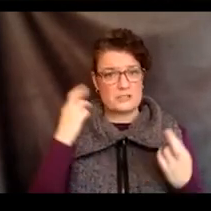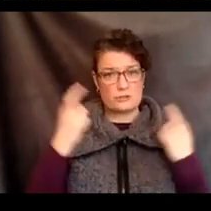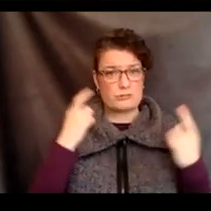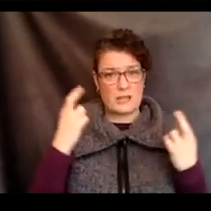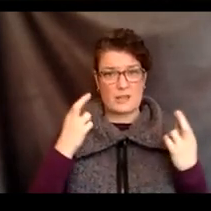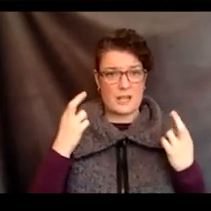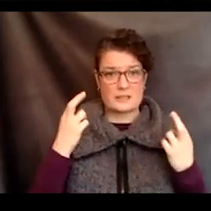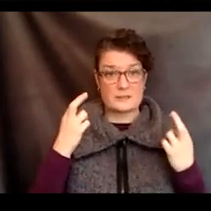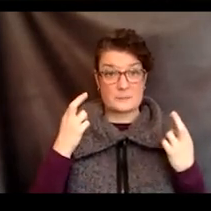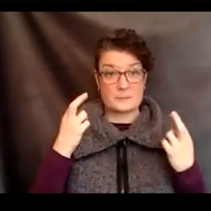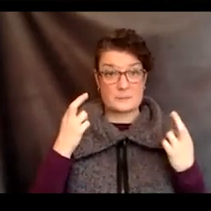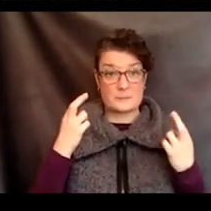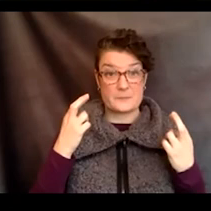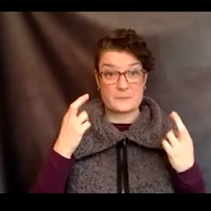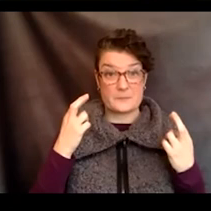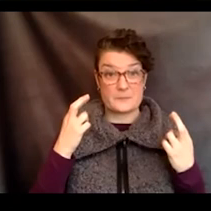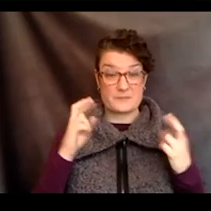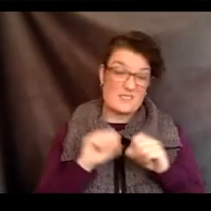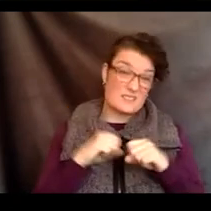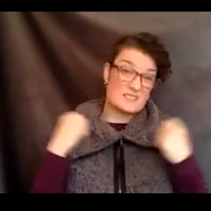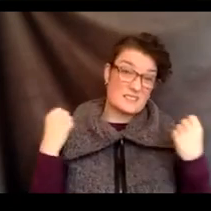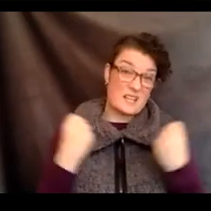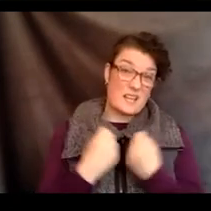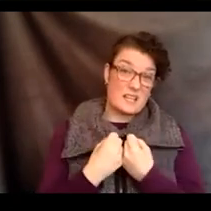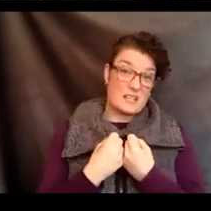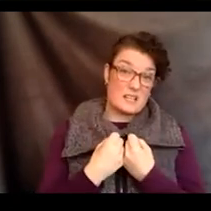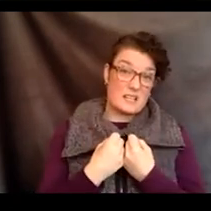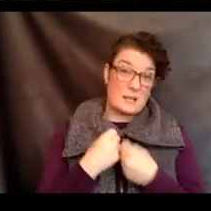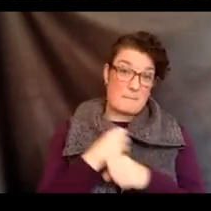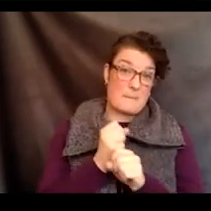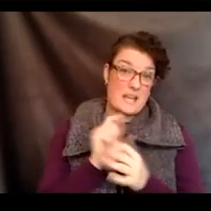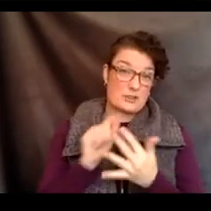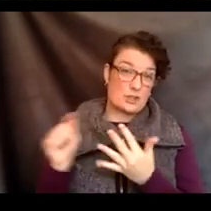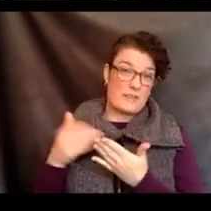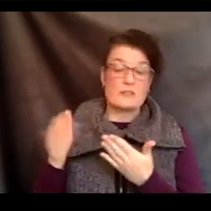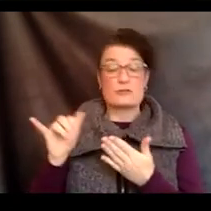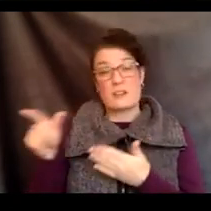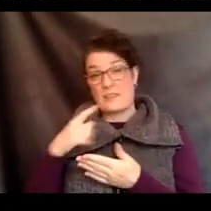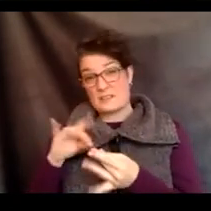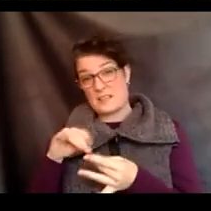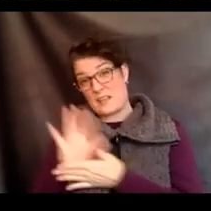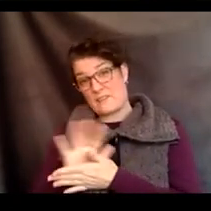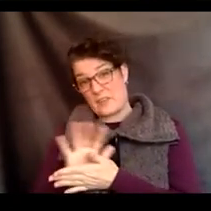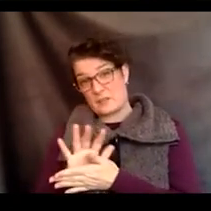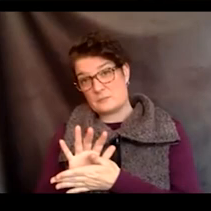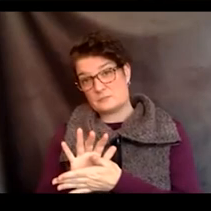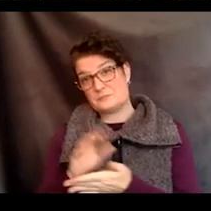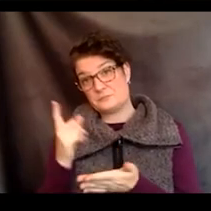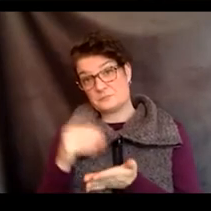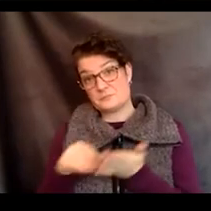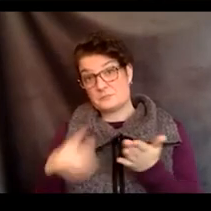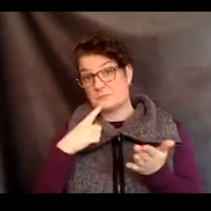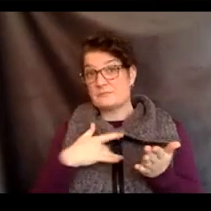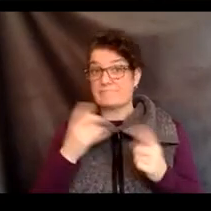that society kind of, I think, is making certain things seem like, or like they said in the film, like the student, he said he felt he